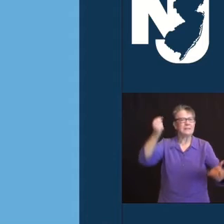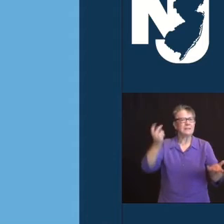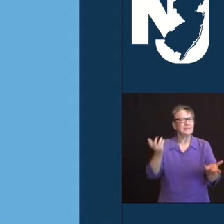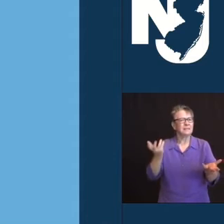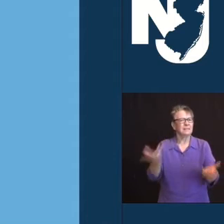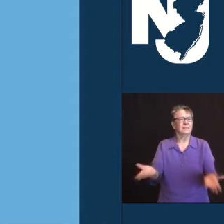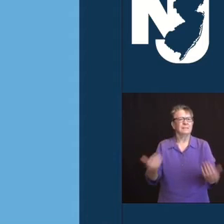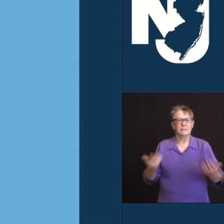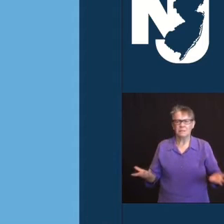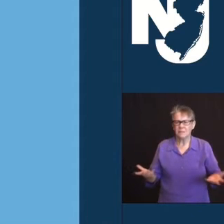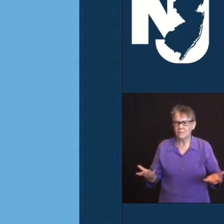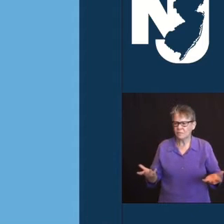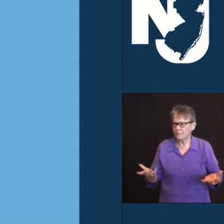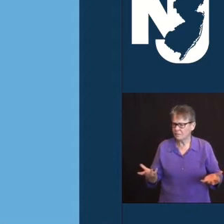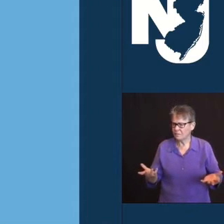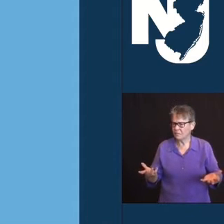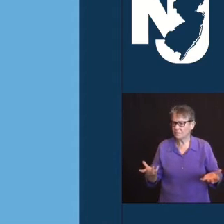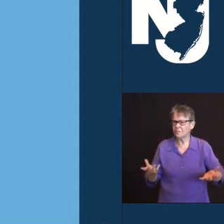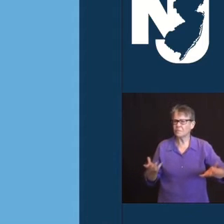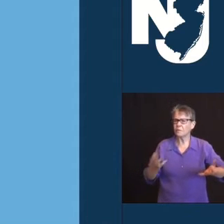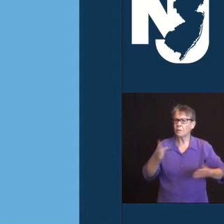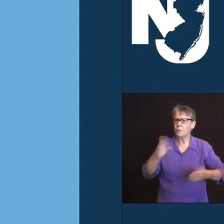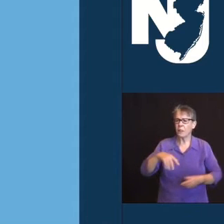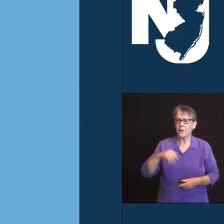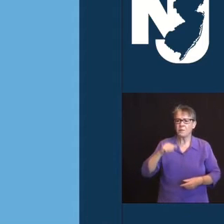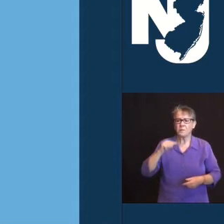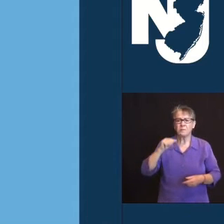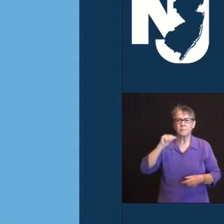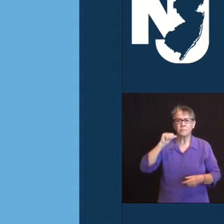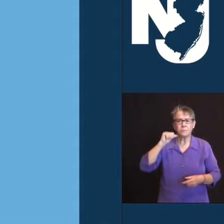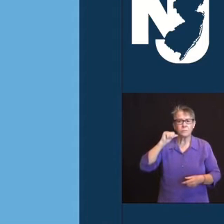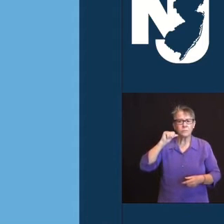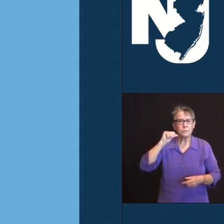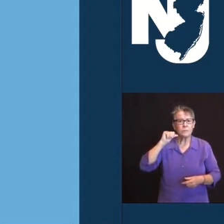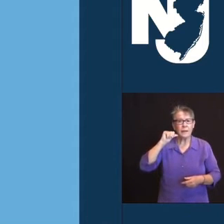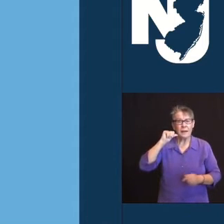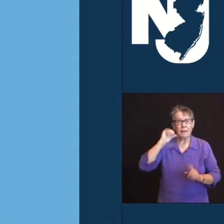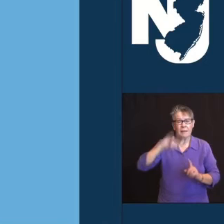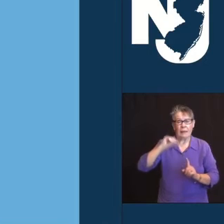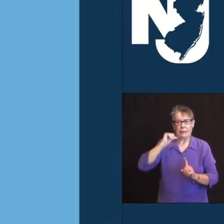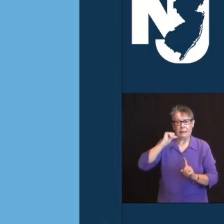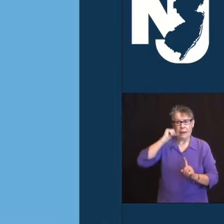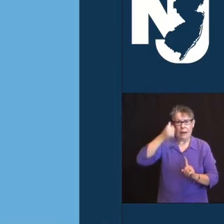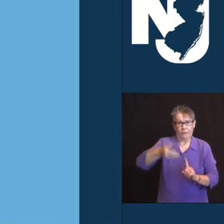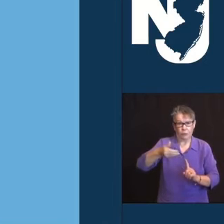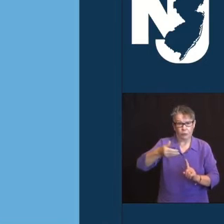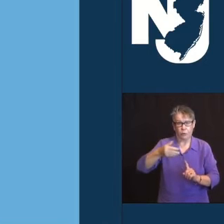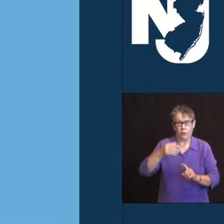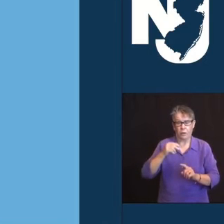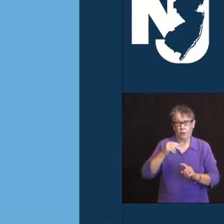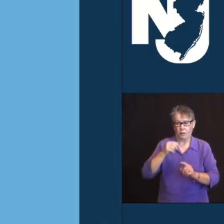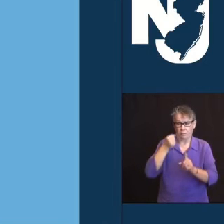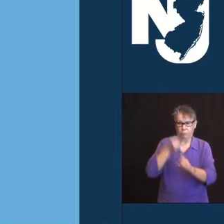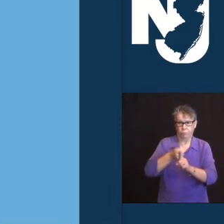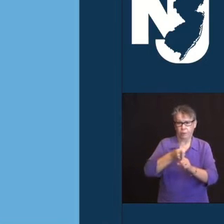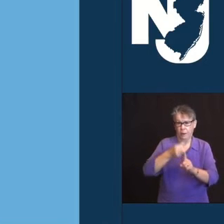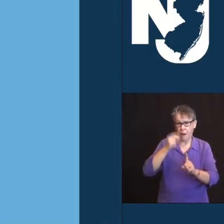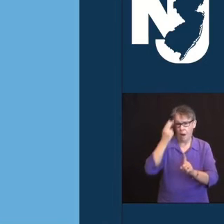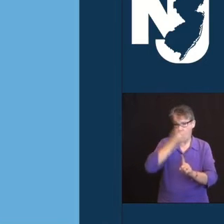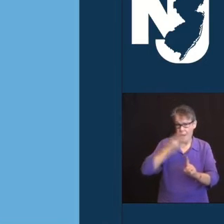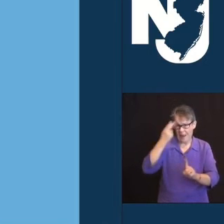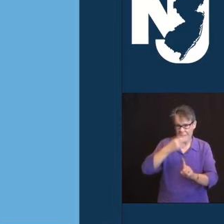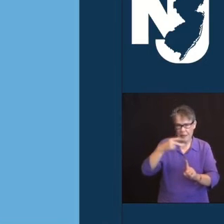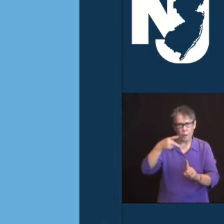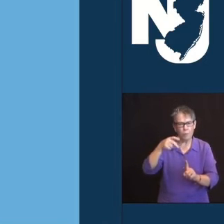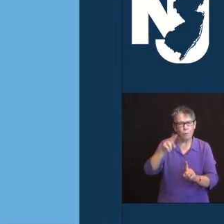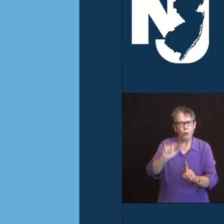Harbor, President Franklin Roosevelt stood before Congress and stirred our nation with the following call.